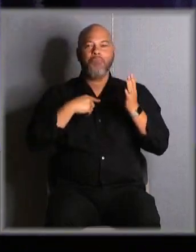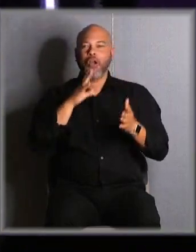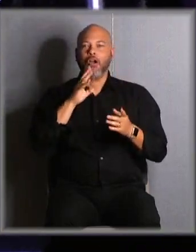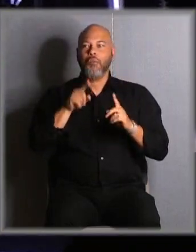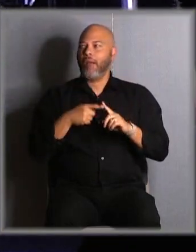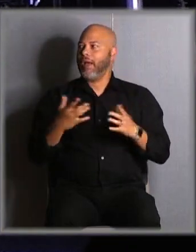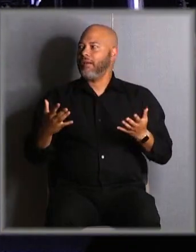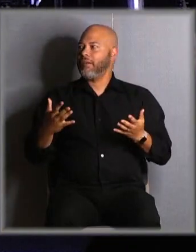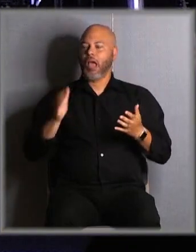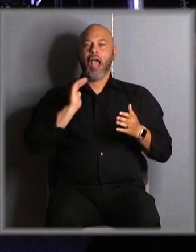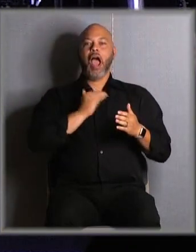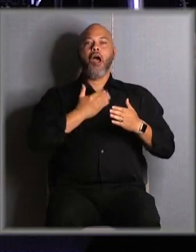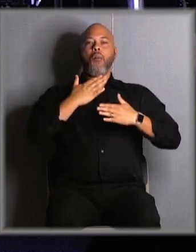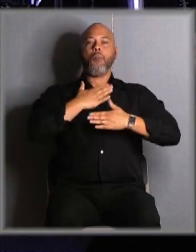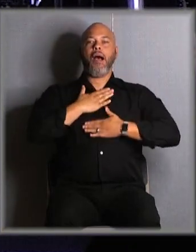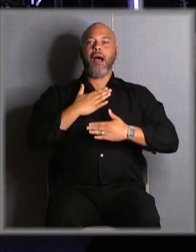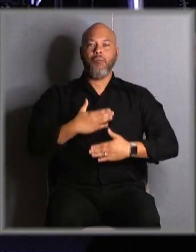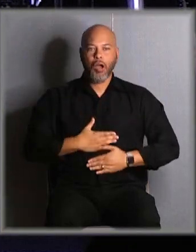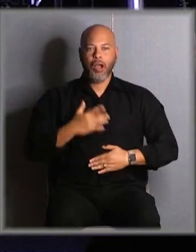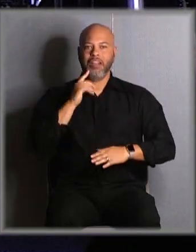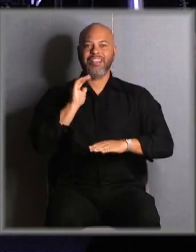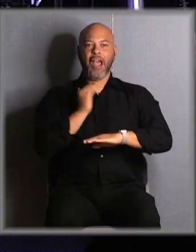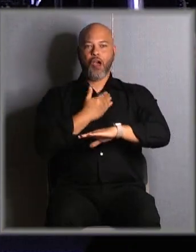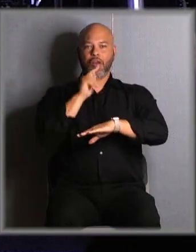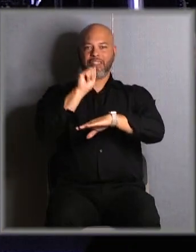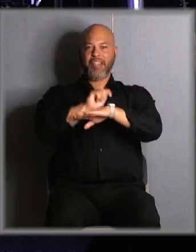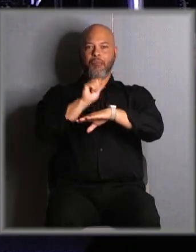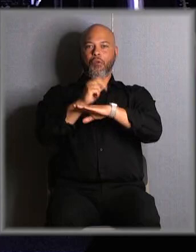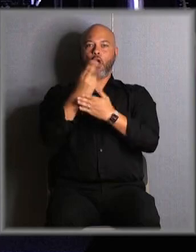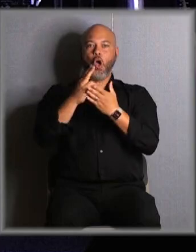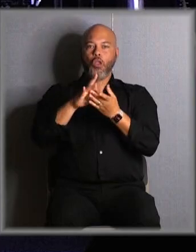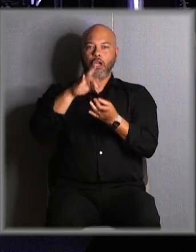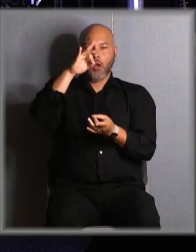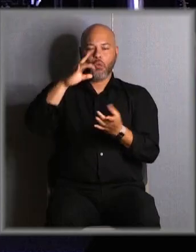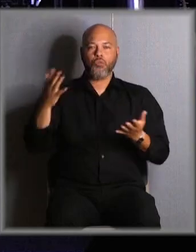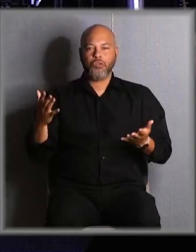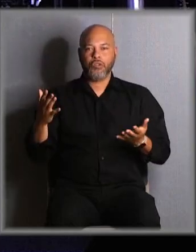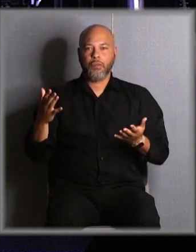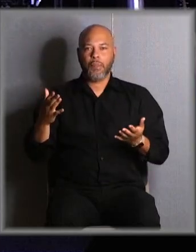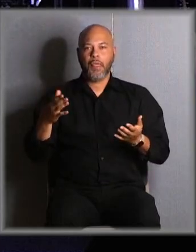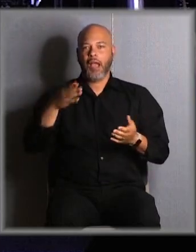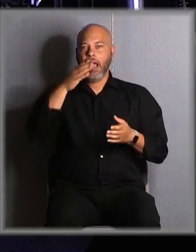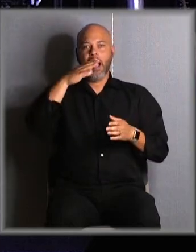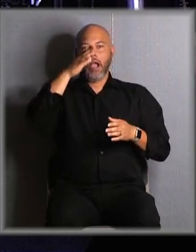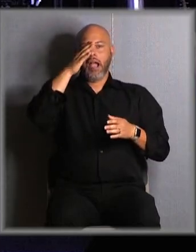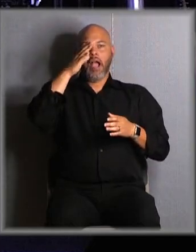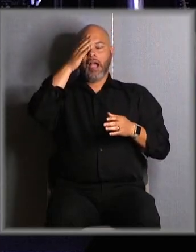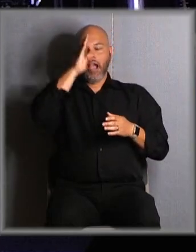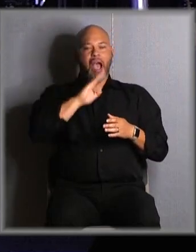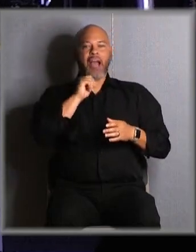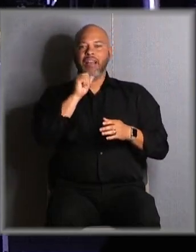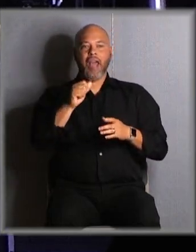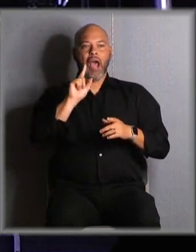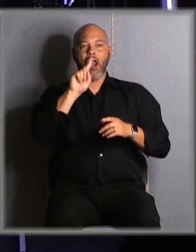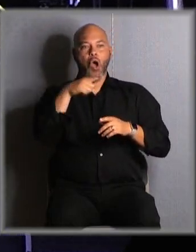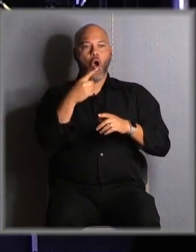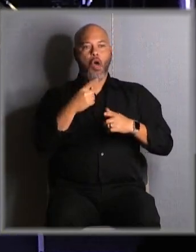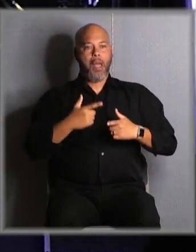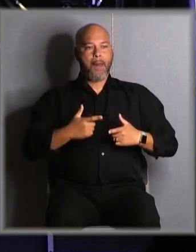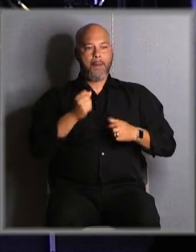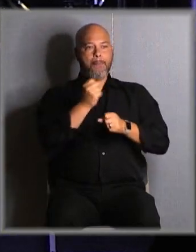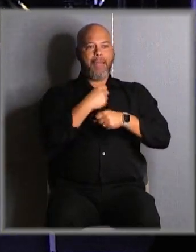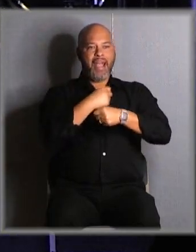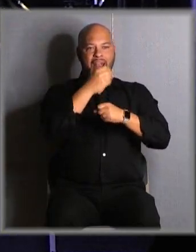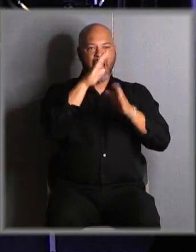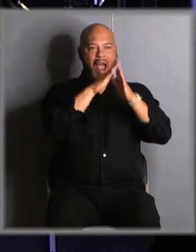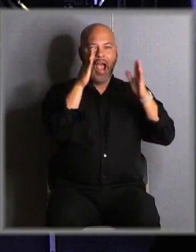our bodies are the temple of the Holy Ghost. God no longer dwells in houses that's made of man's hand.